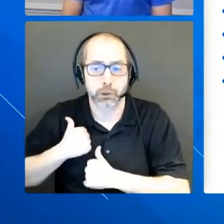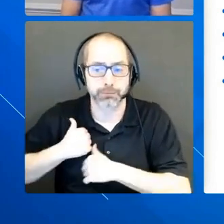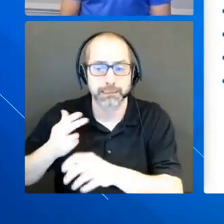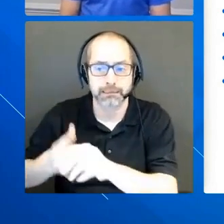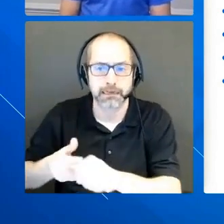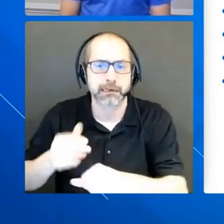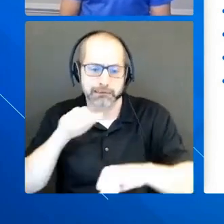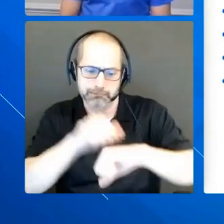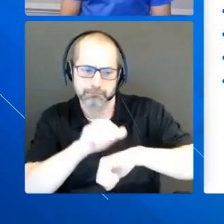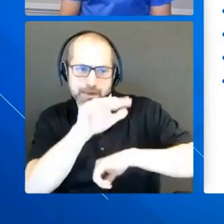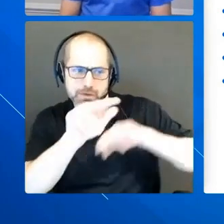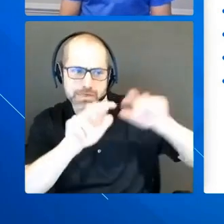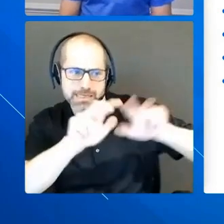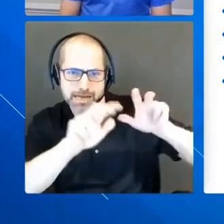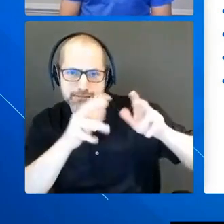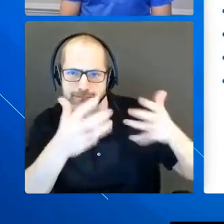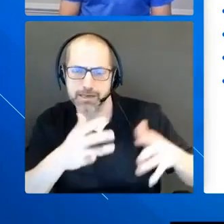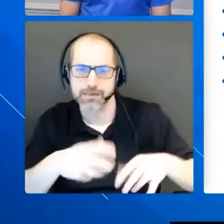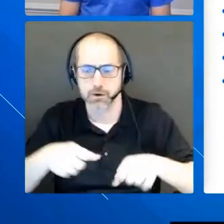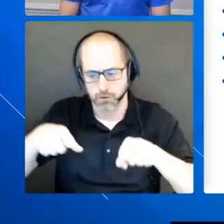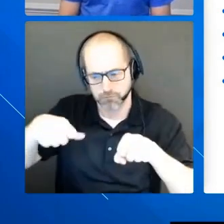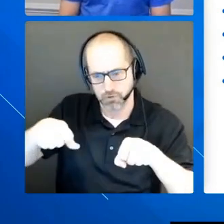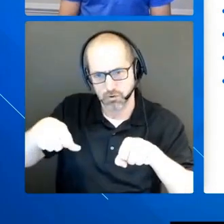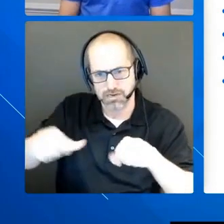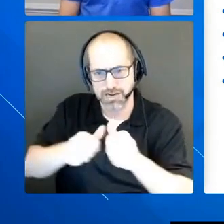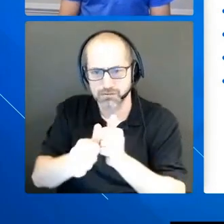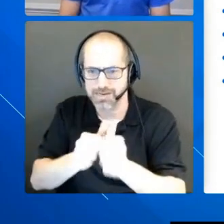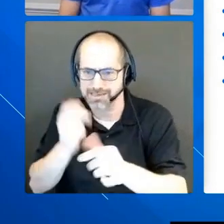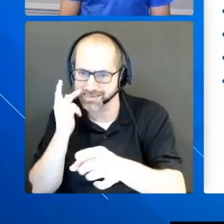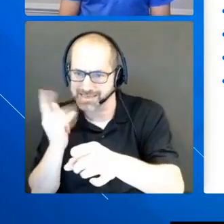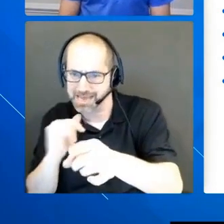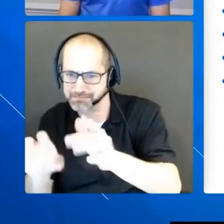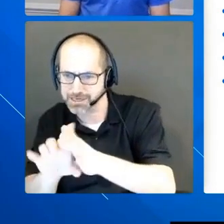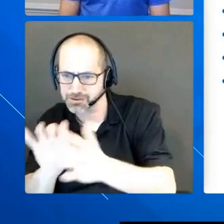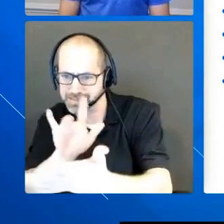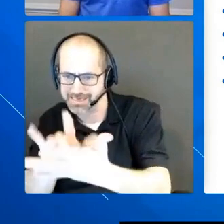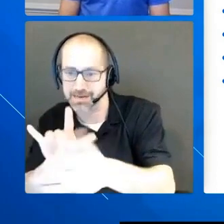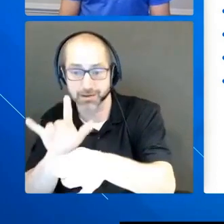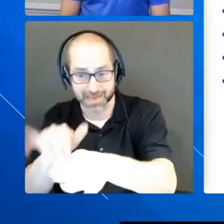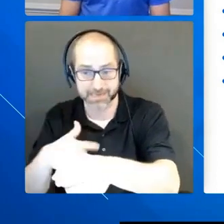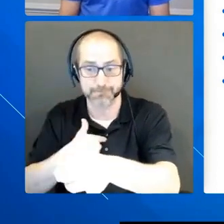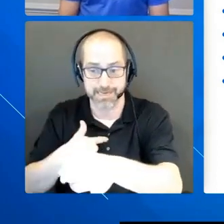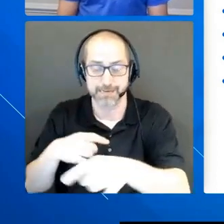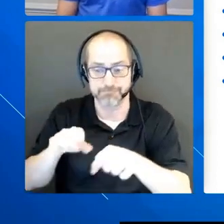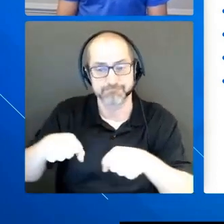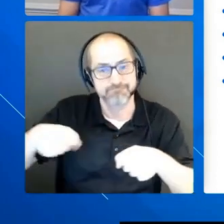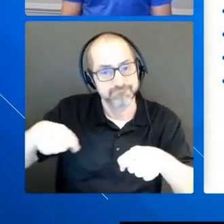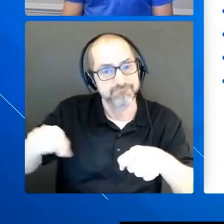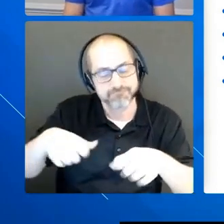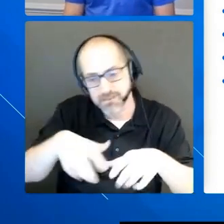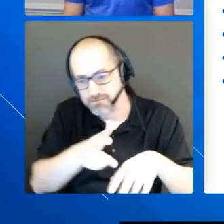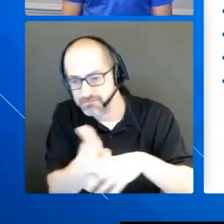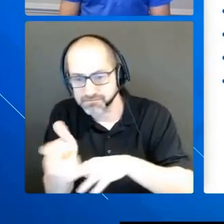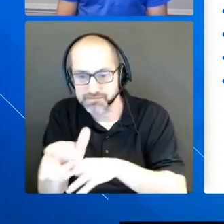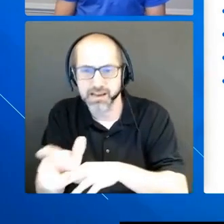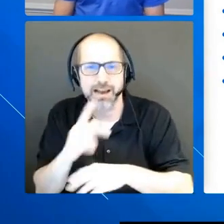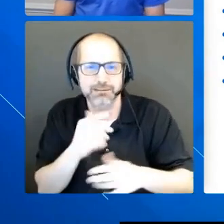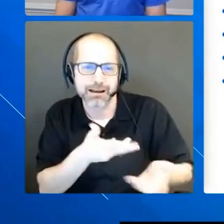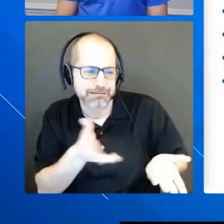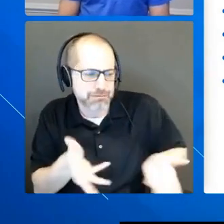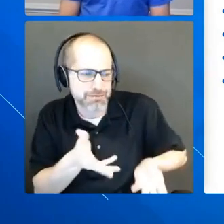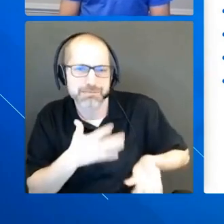idea. I was a motorcycle racer. That picture actually is me, that one in there in the center. I tried to get my kids into motorcycling, but it never really